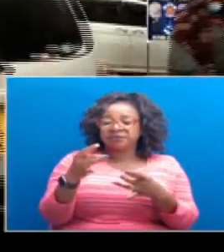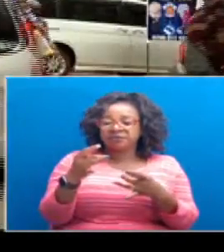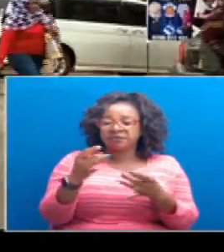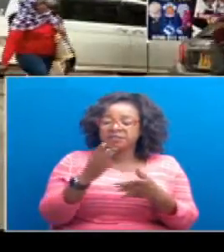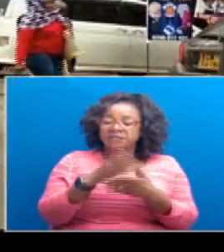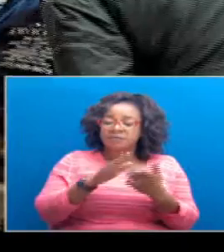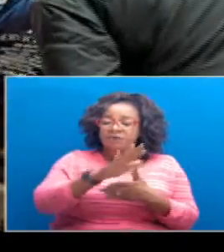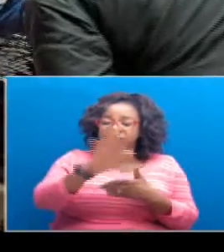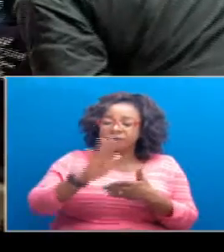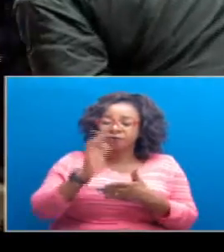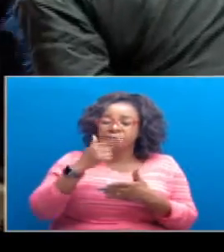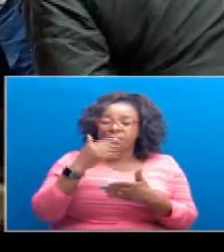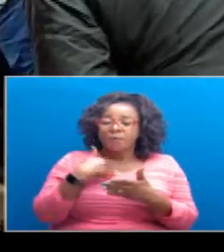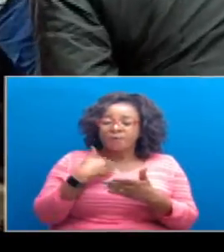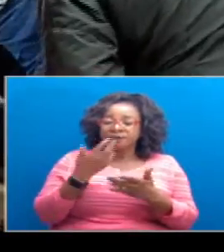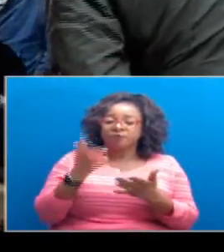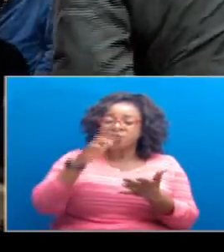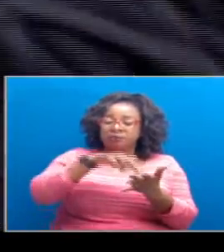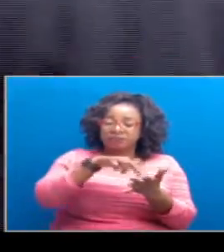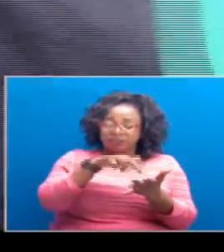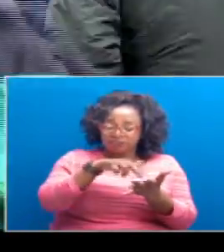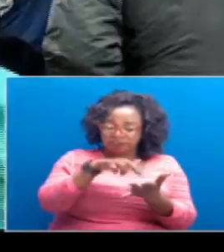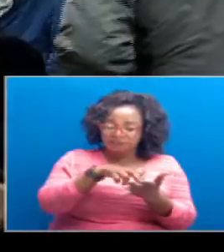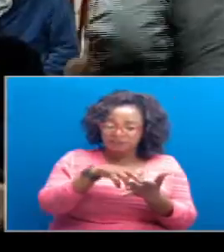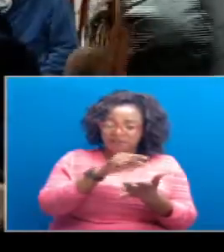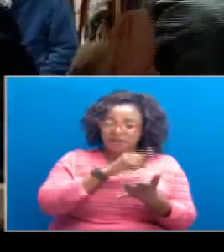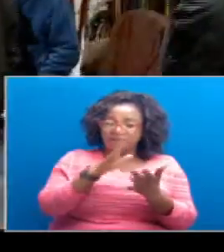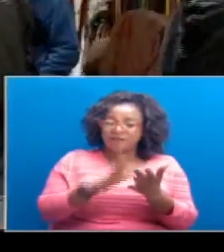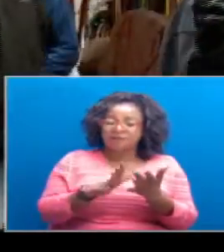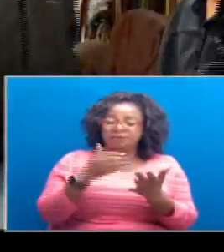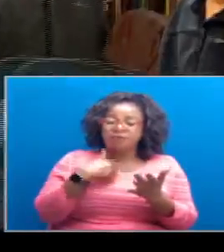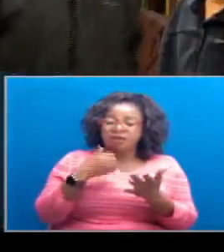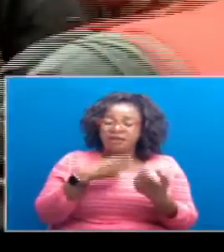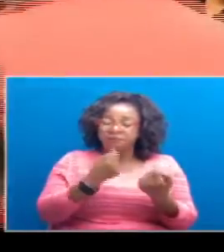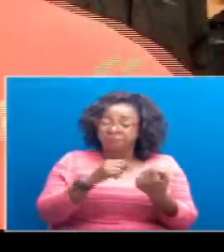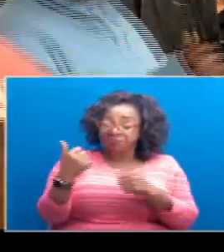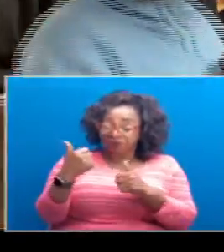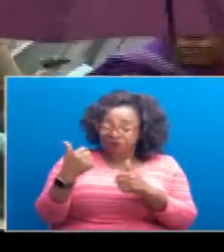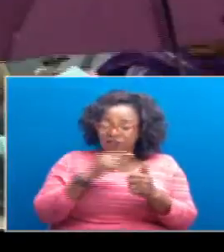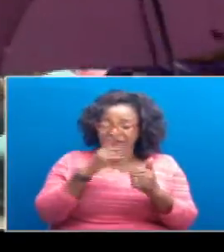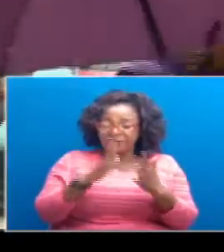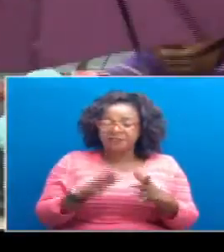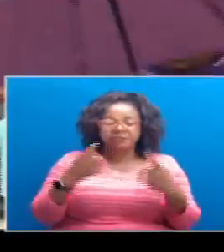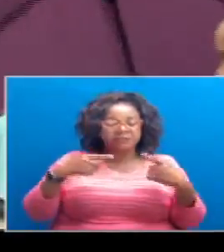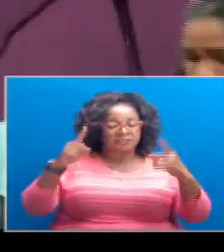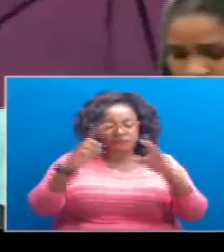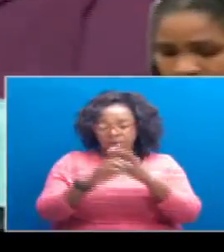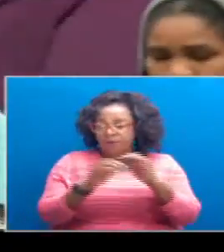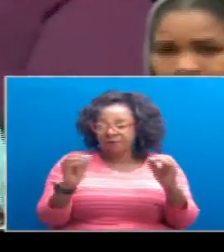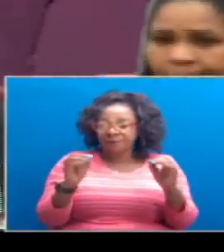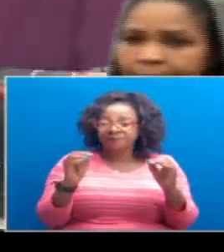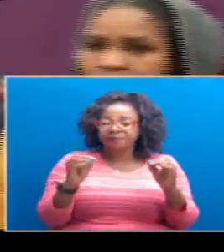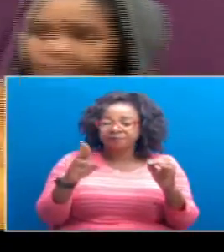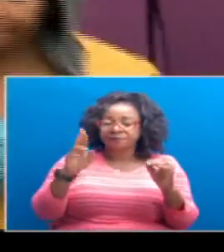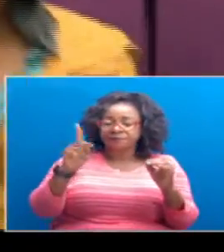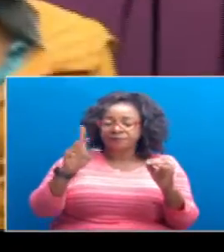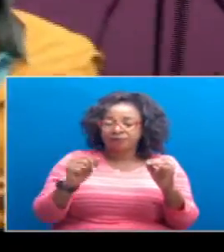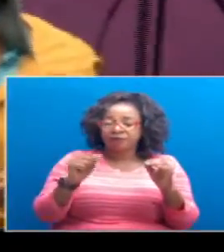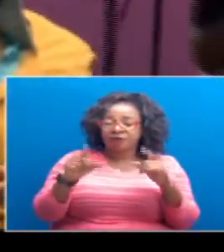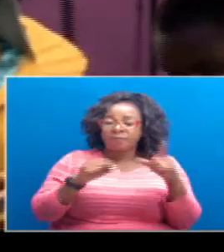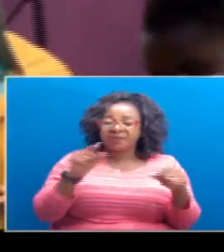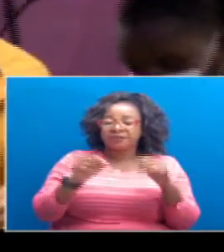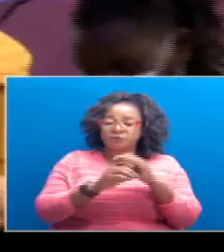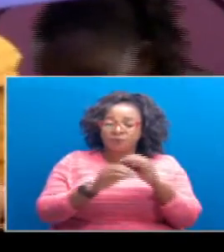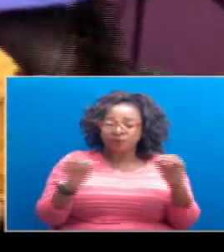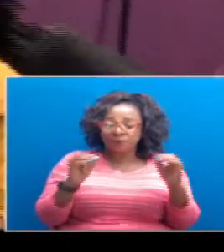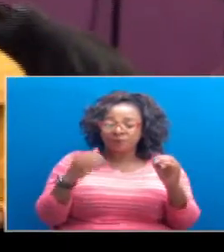those who sought to contest the seat of governor, we had an impeached governor. He was not successful in securing the UDA nomination. We have a